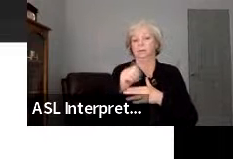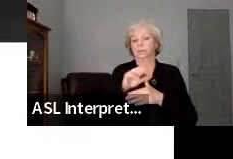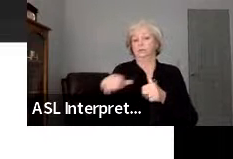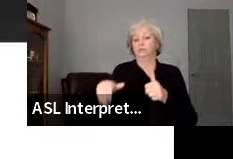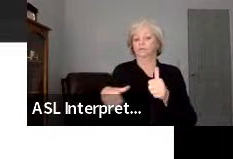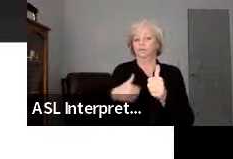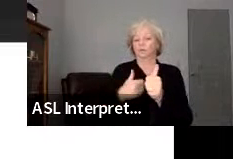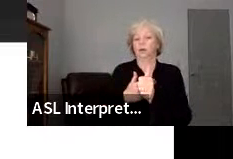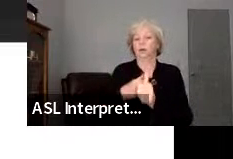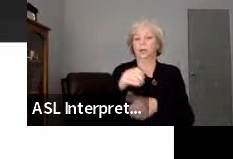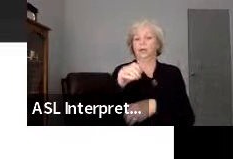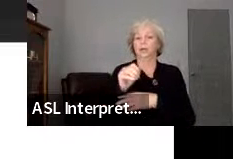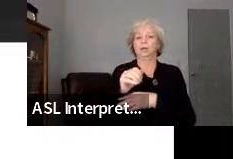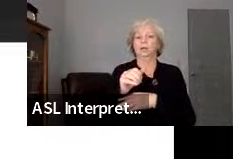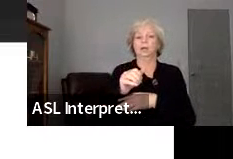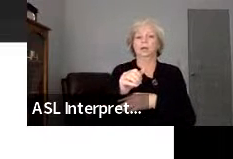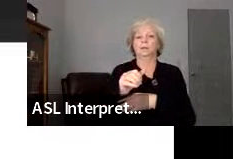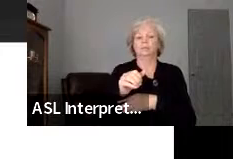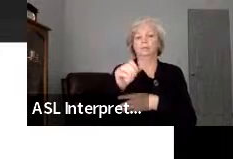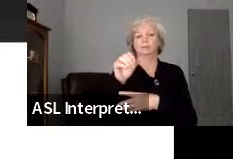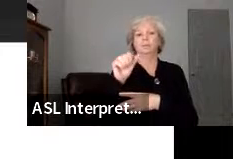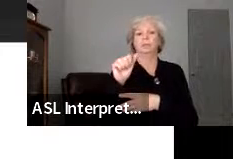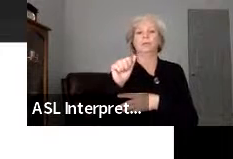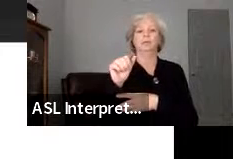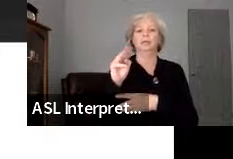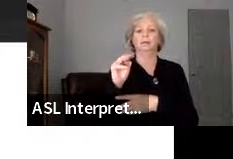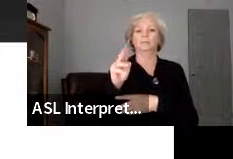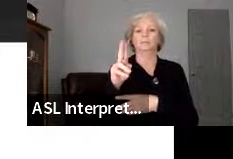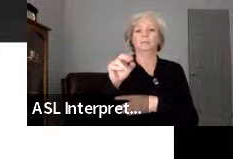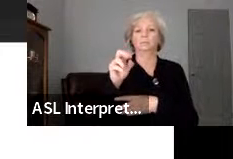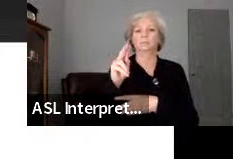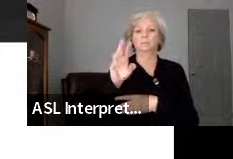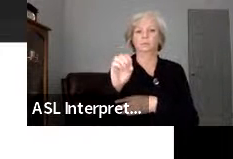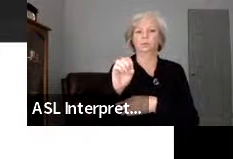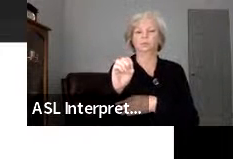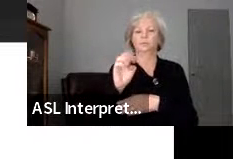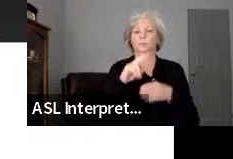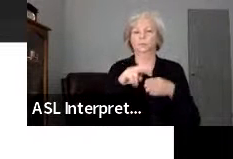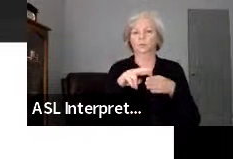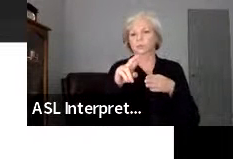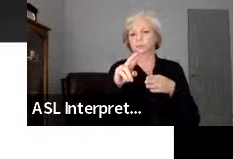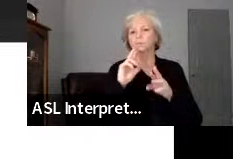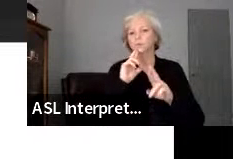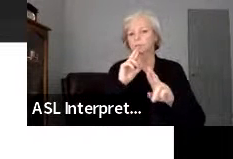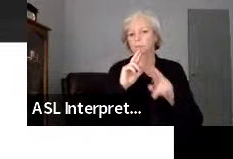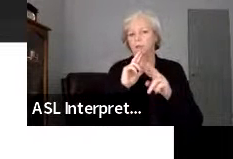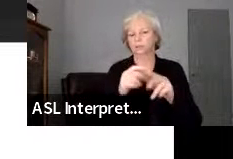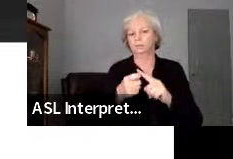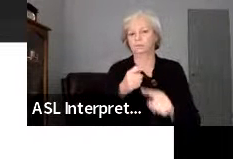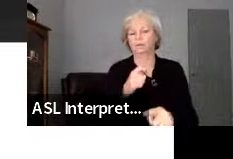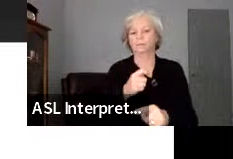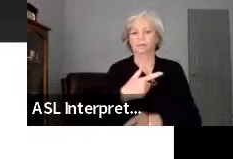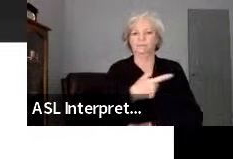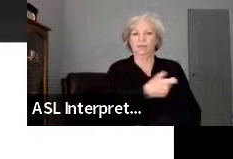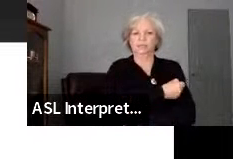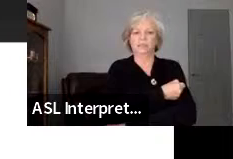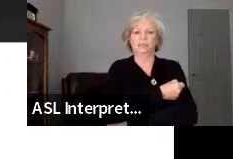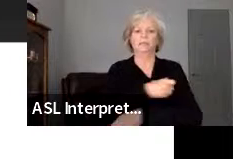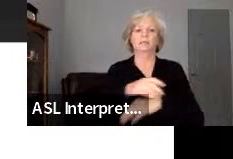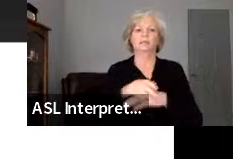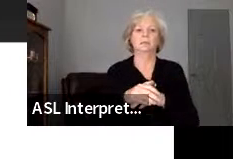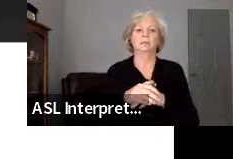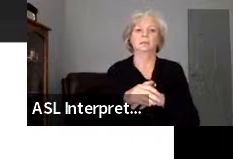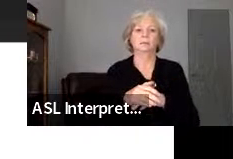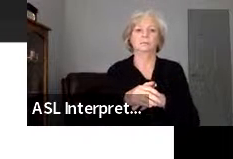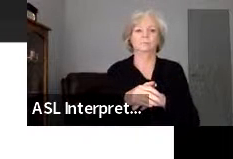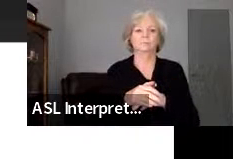including immune responses from natural infection and also immune responses from vaccination. And